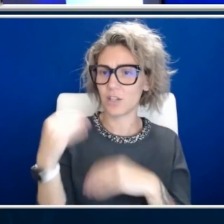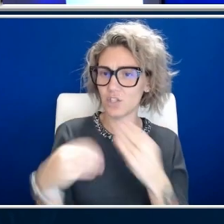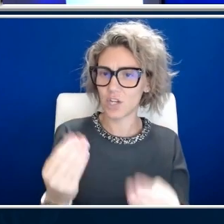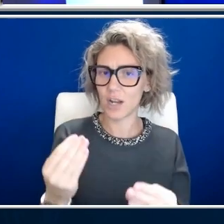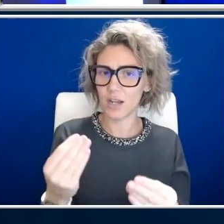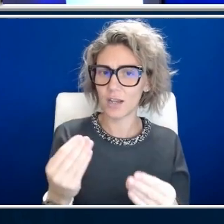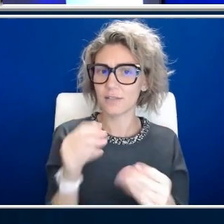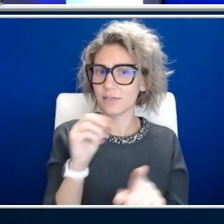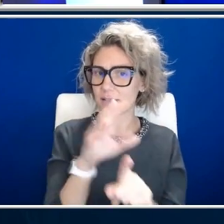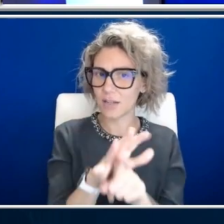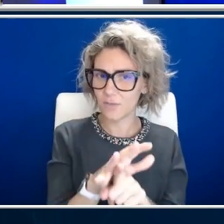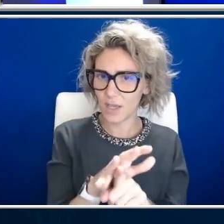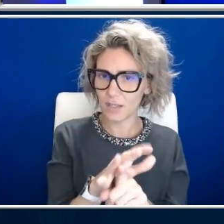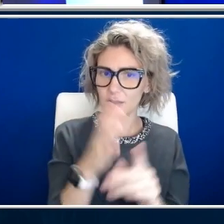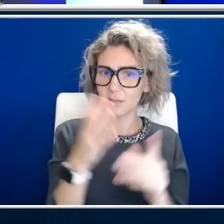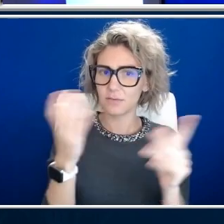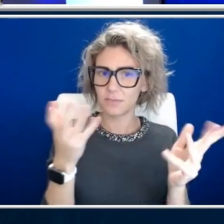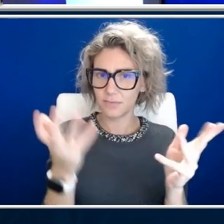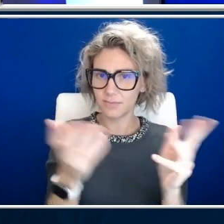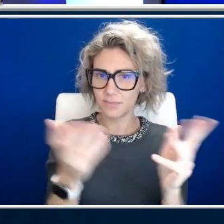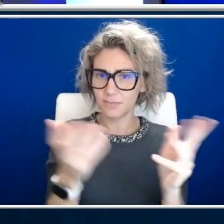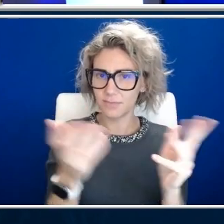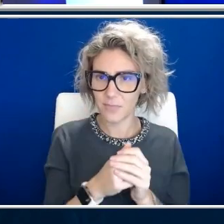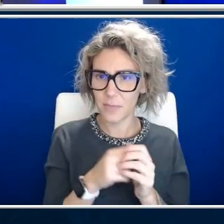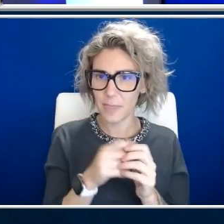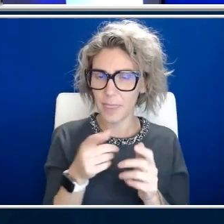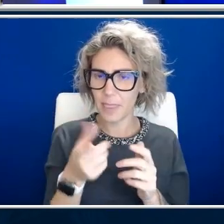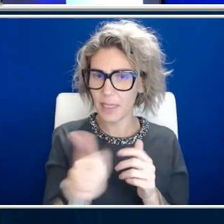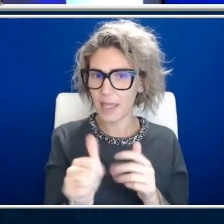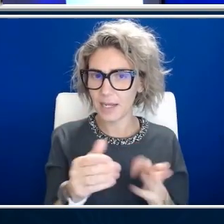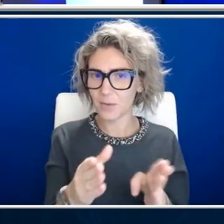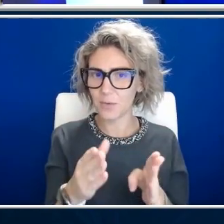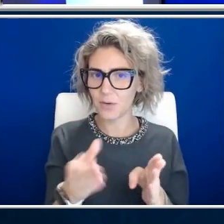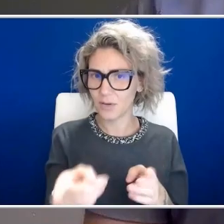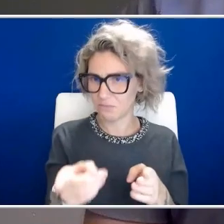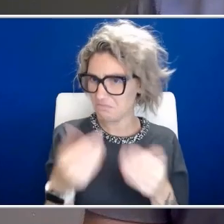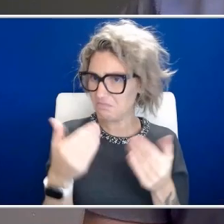affect them in any way? So I'll let you both speak first.